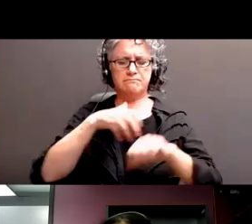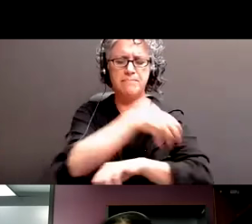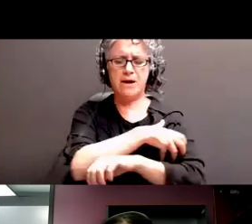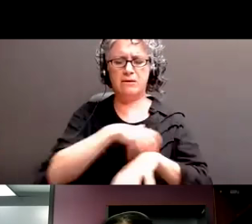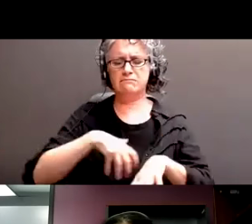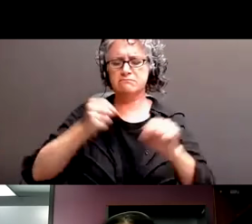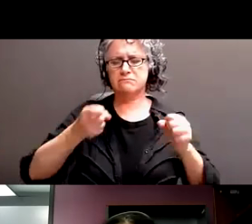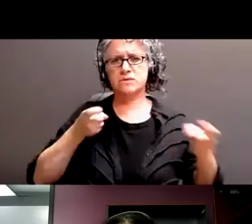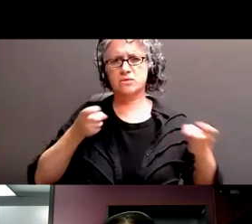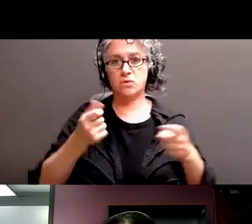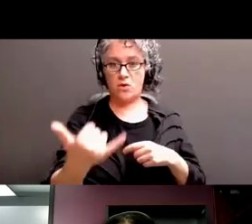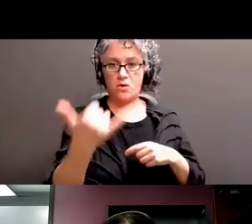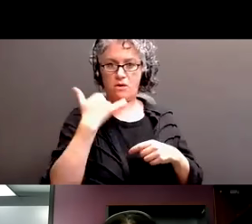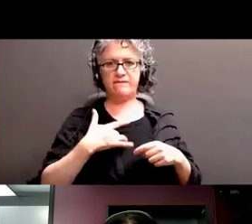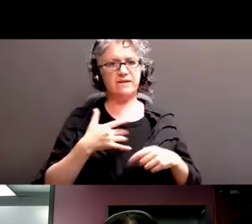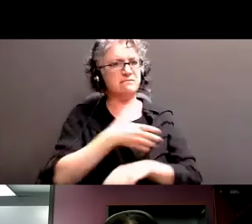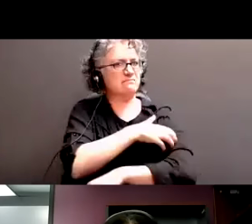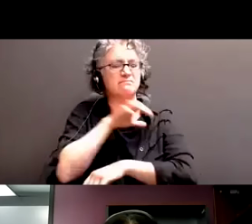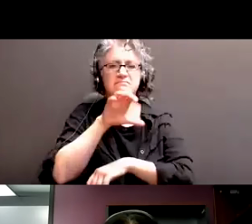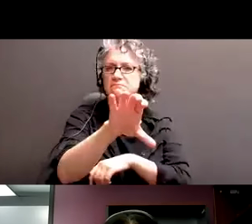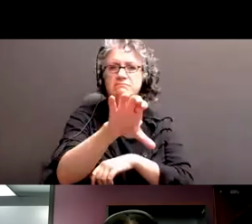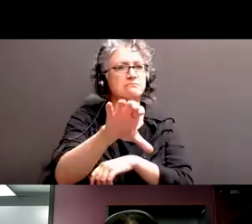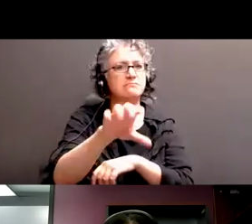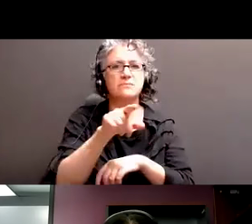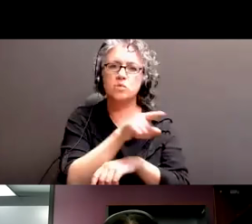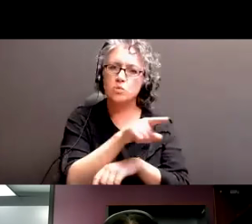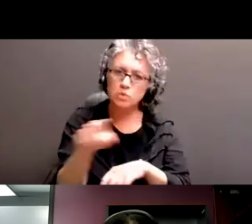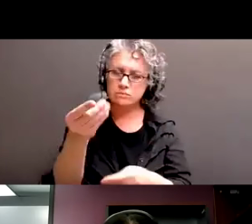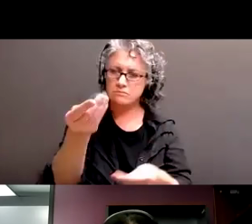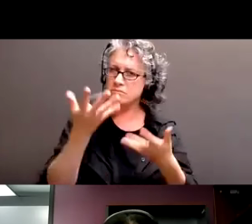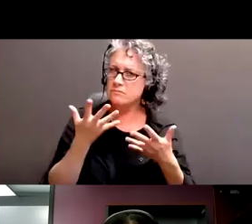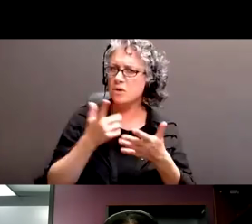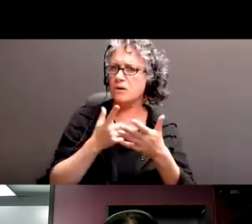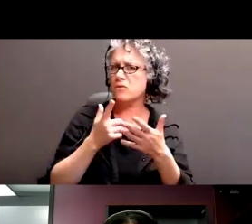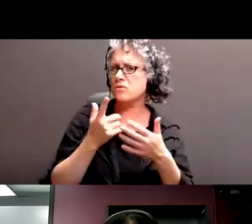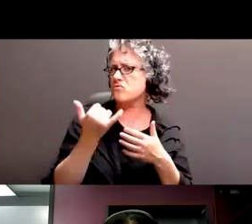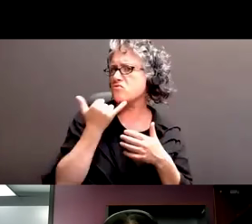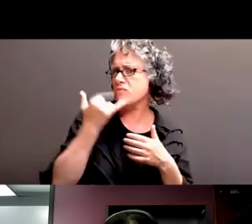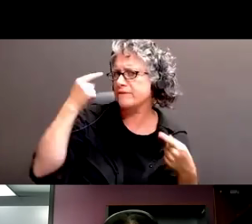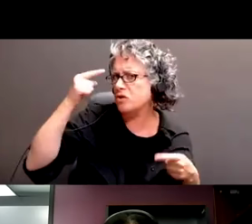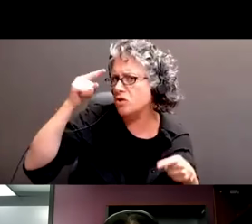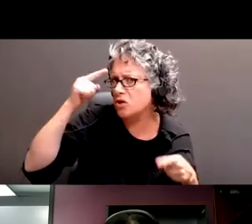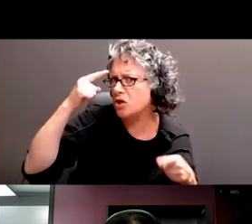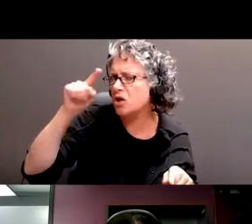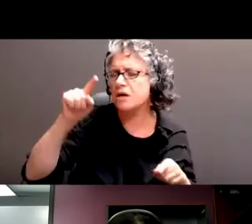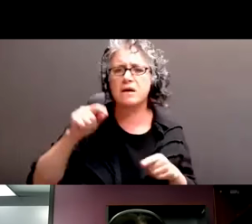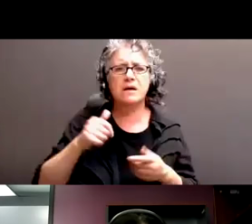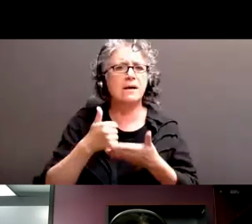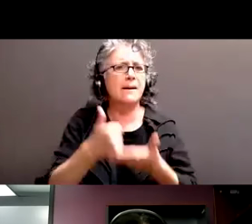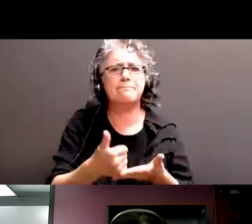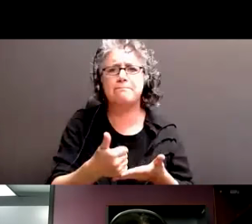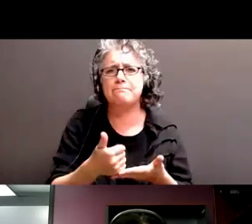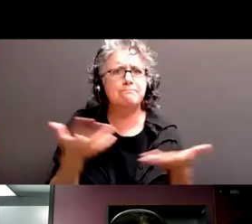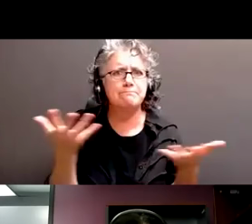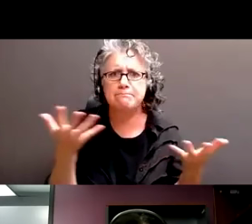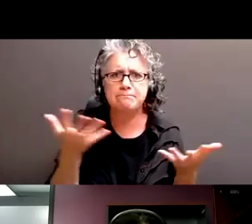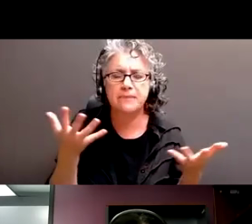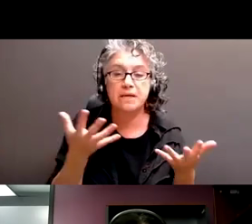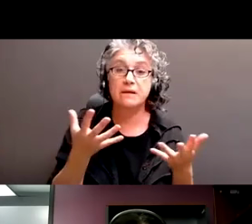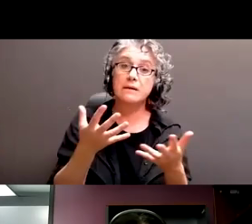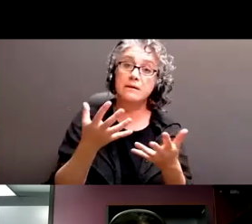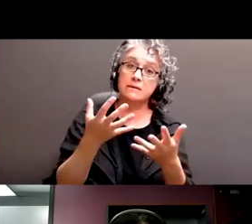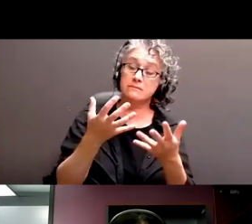when they call the line. So this is an opportunity we give to them to like tell us what you're calling about. What can we help you with? Is there support